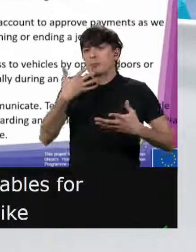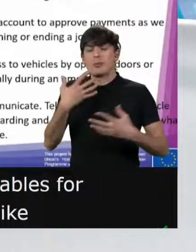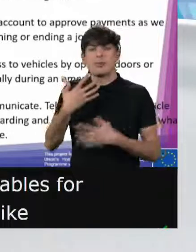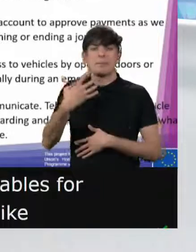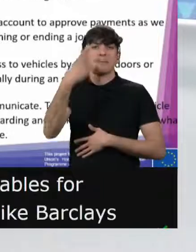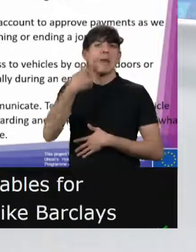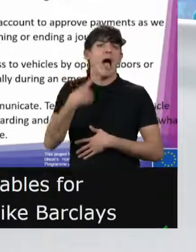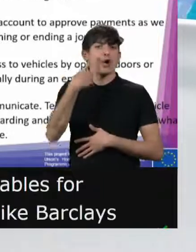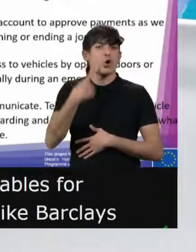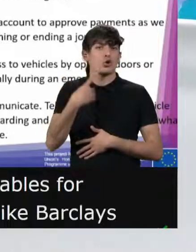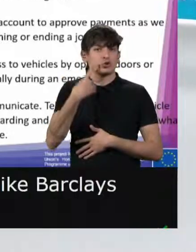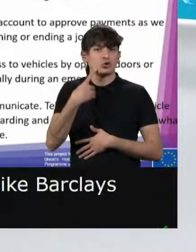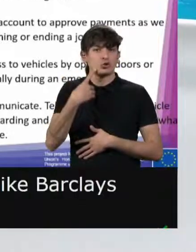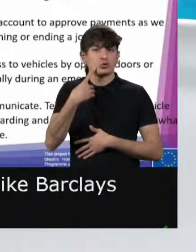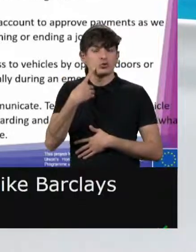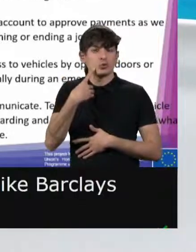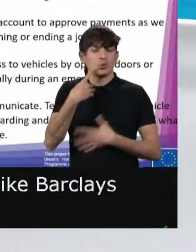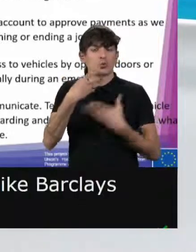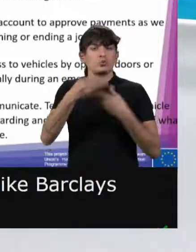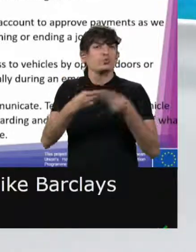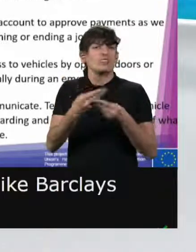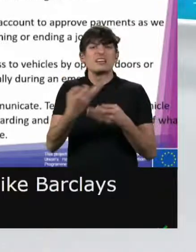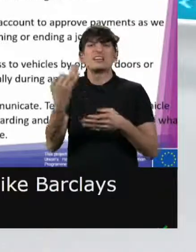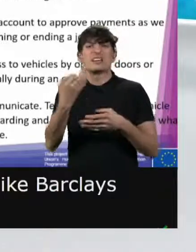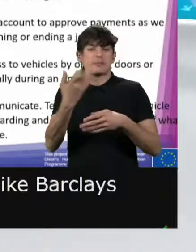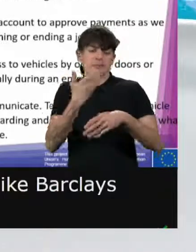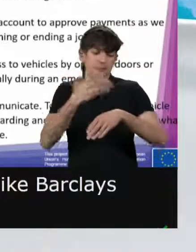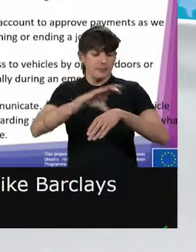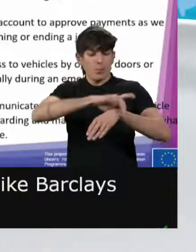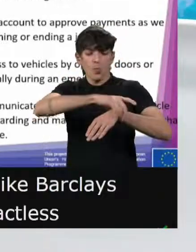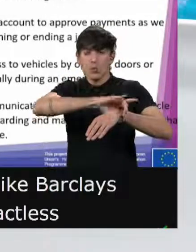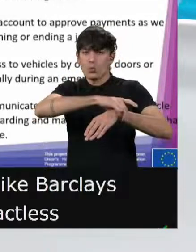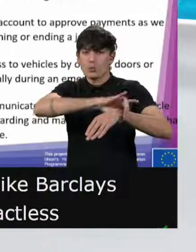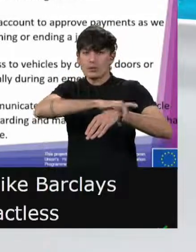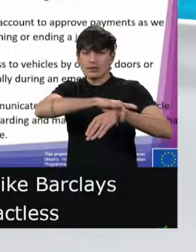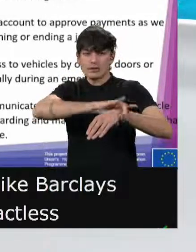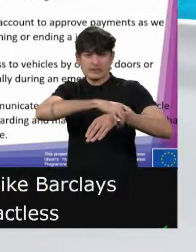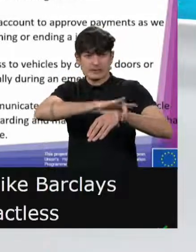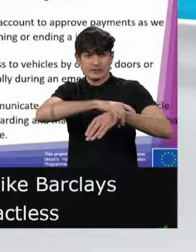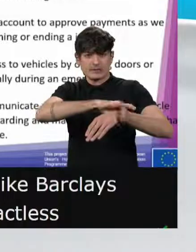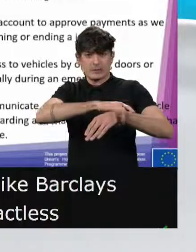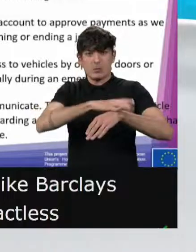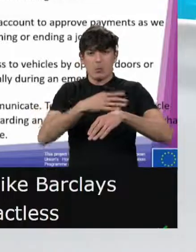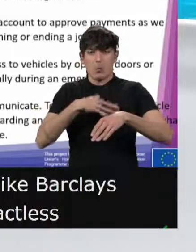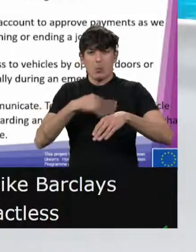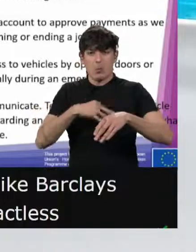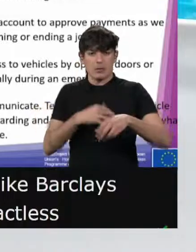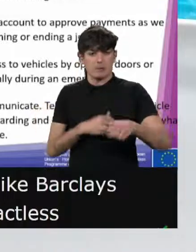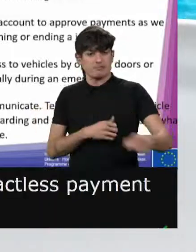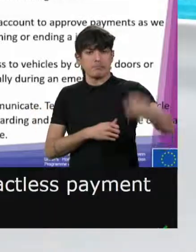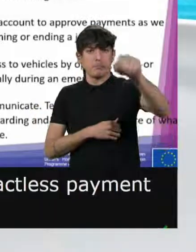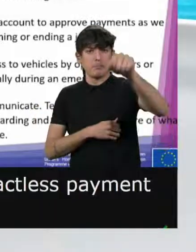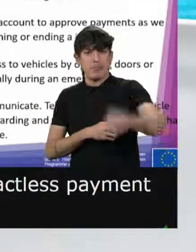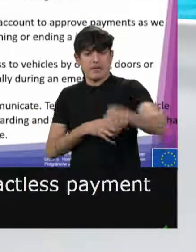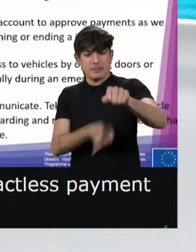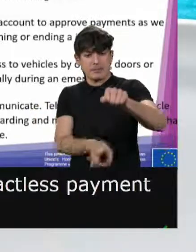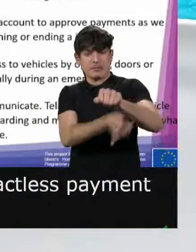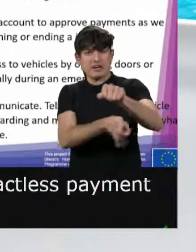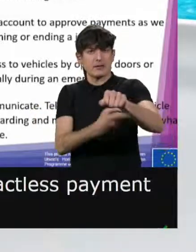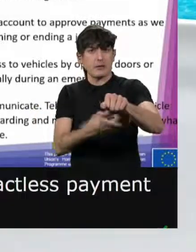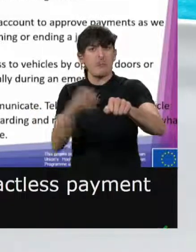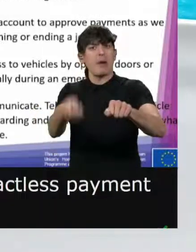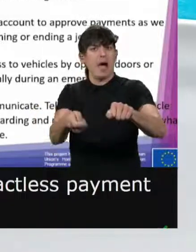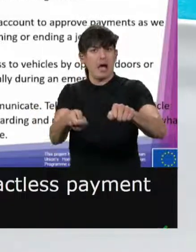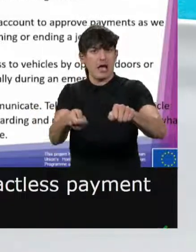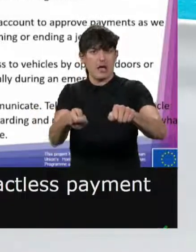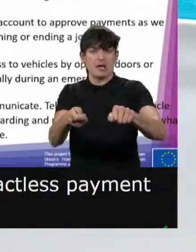which you can use for contactless payment, a variety of settings, including buying tickets